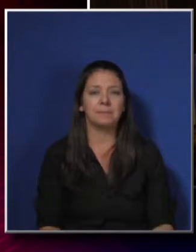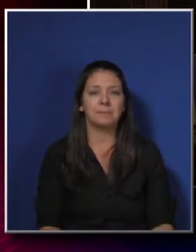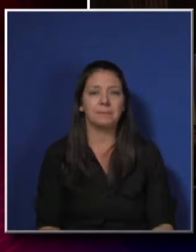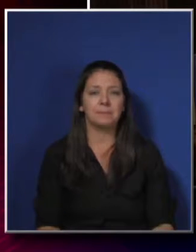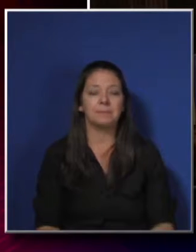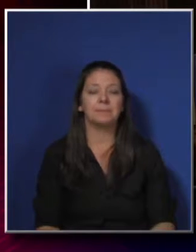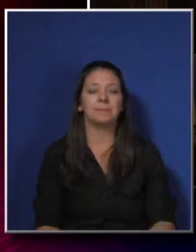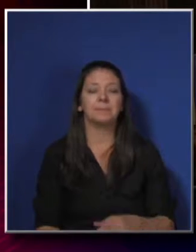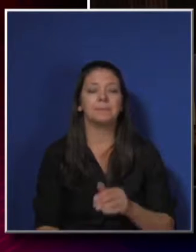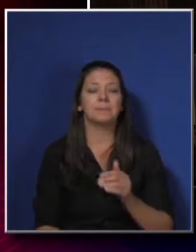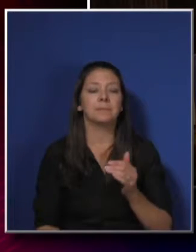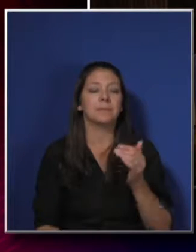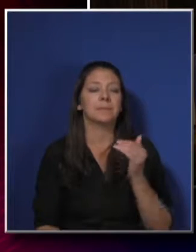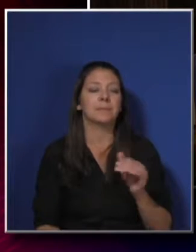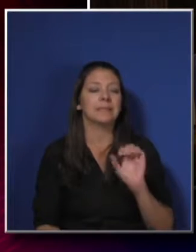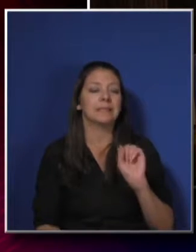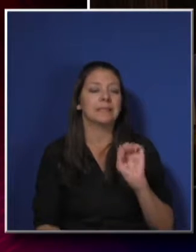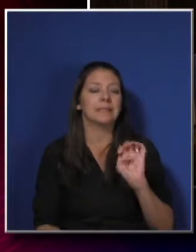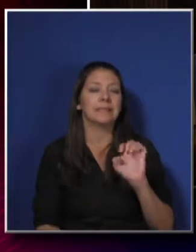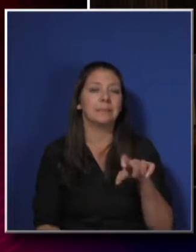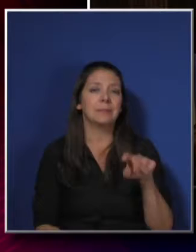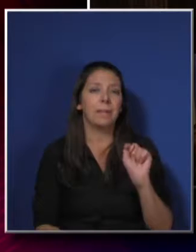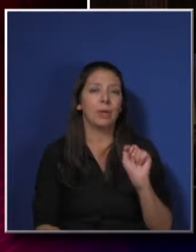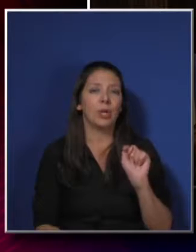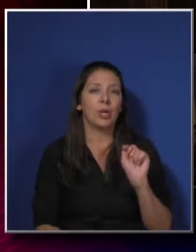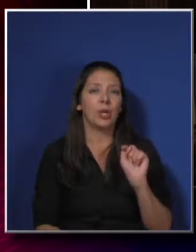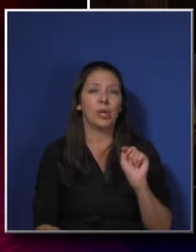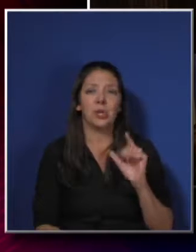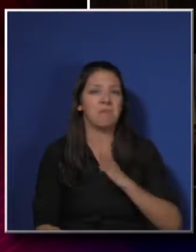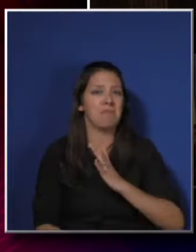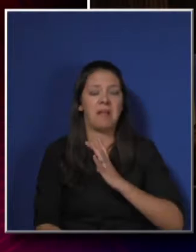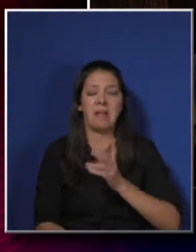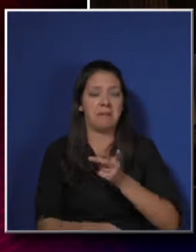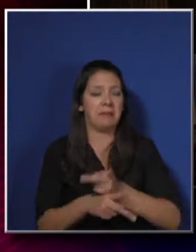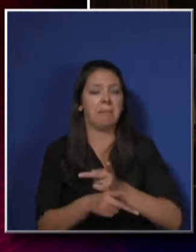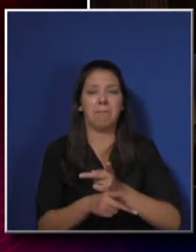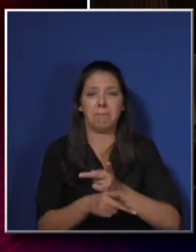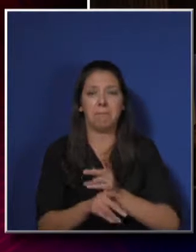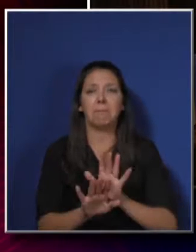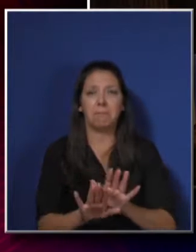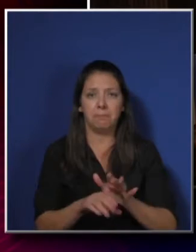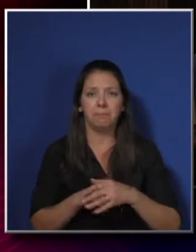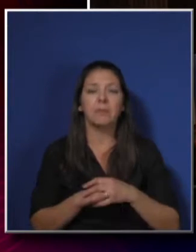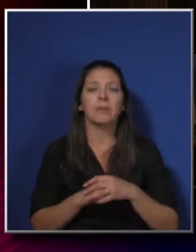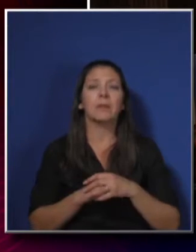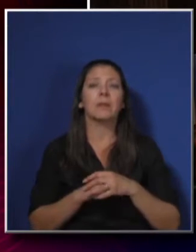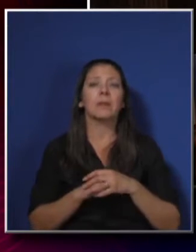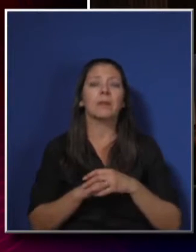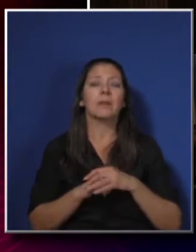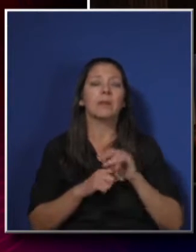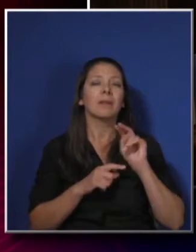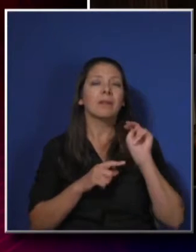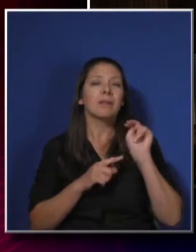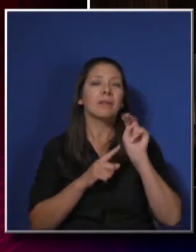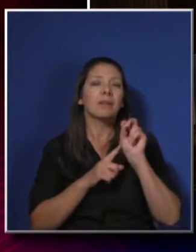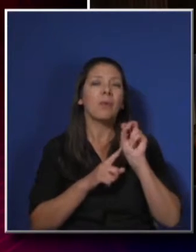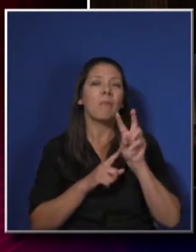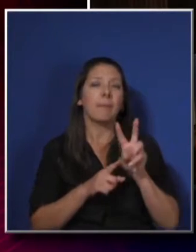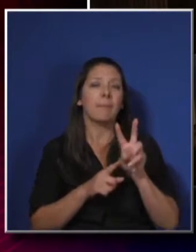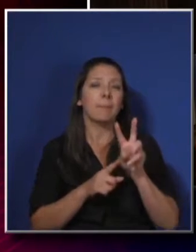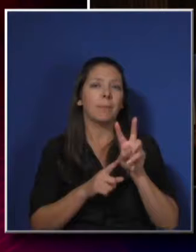what? And September we're going to keep, right? And then November